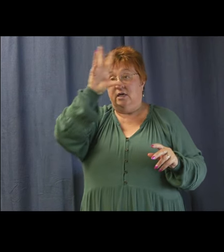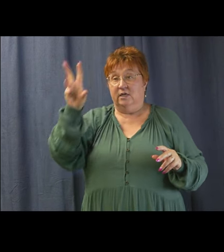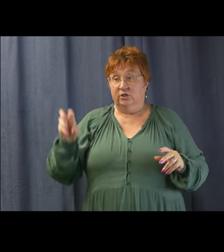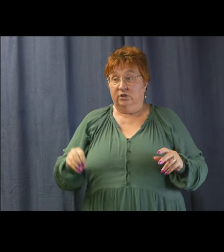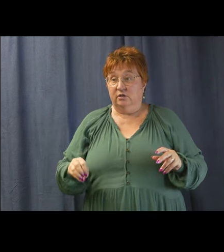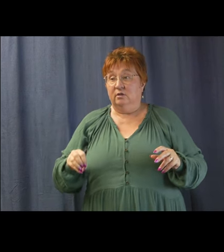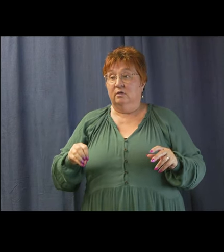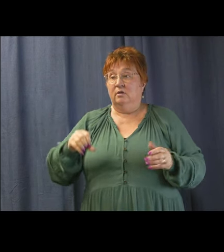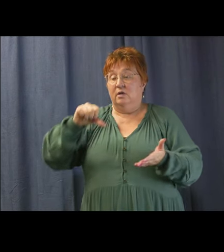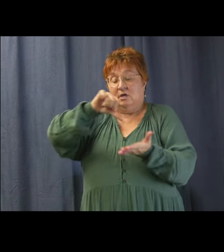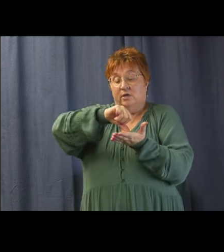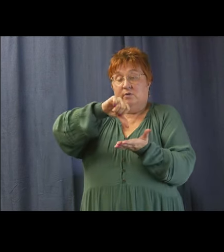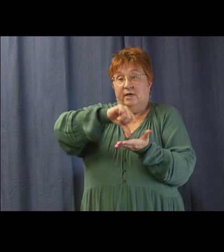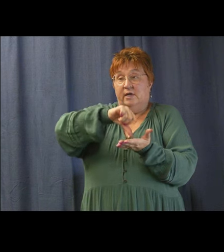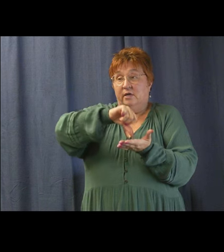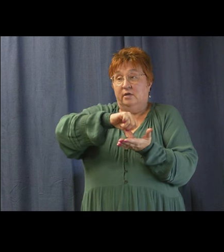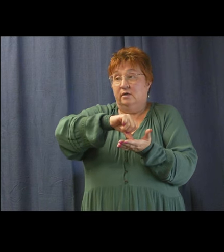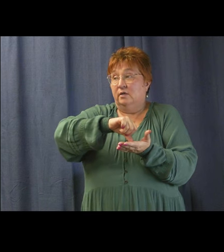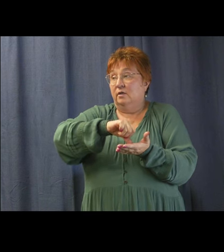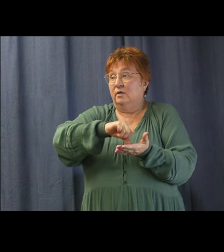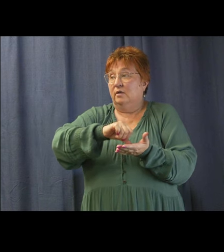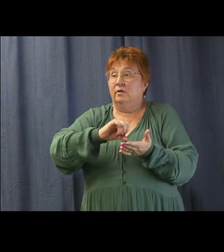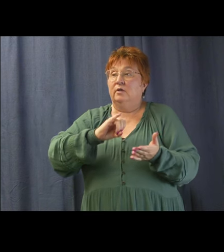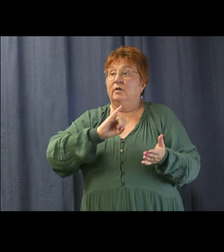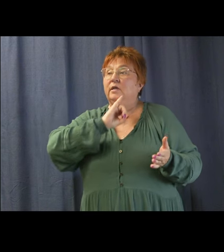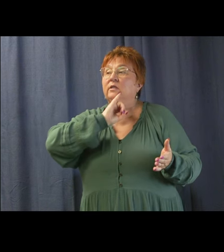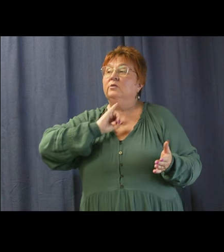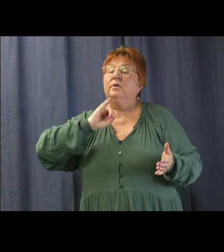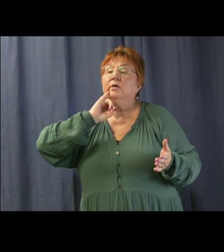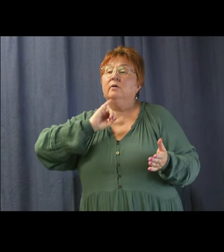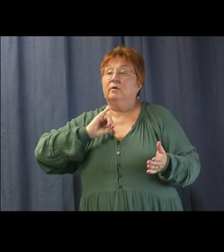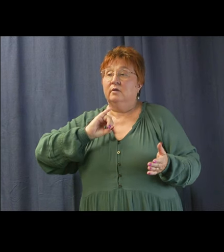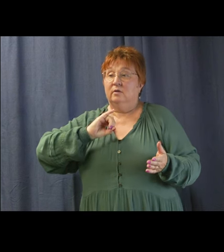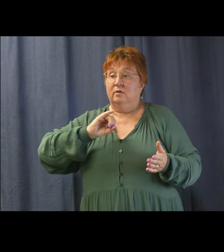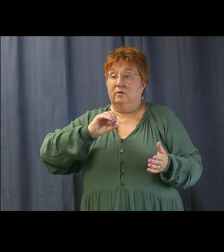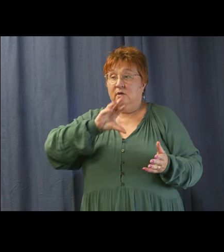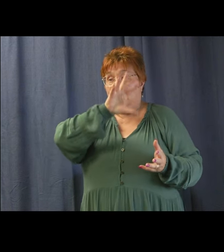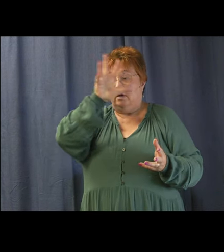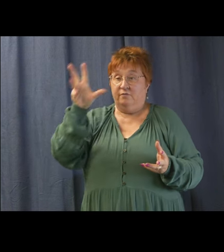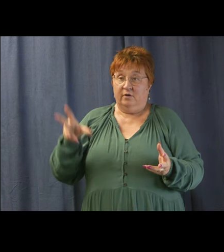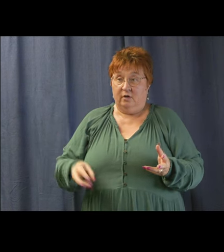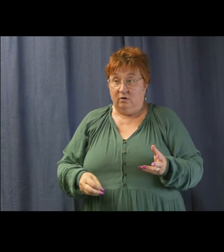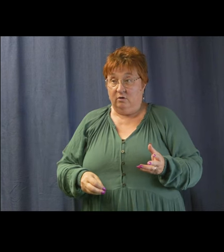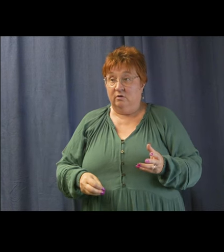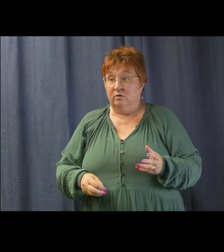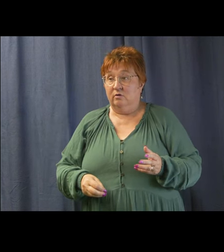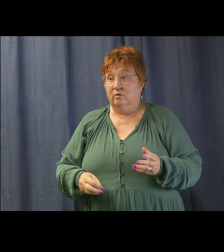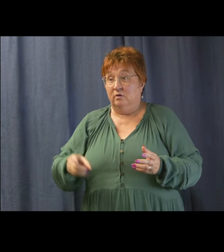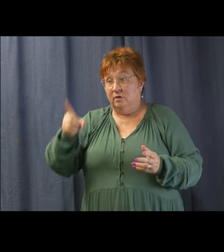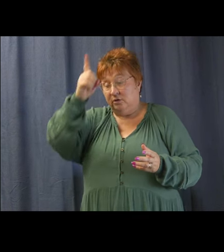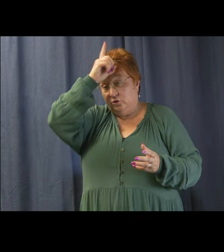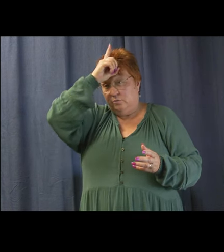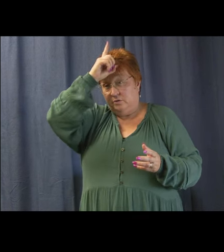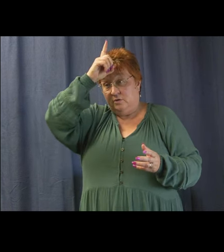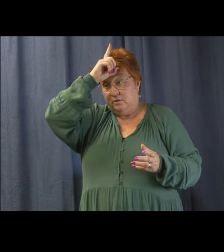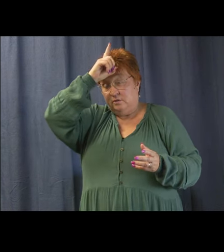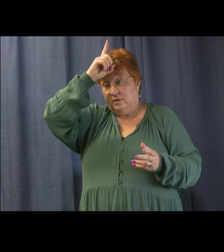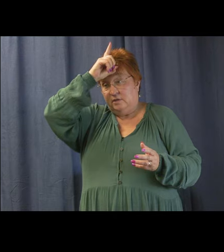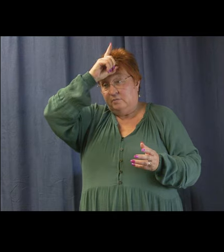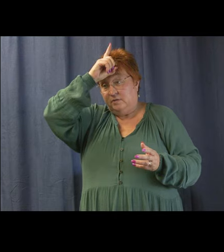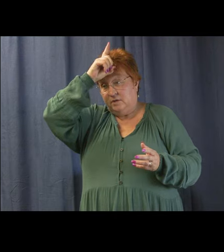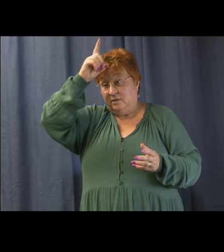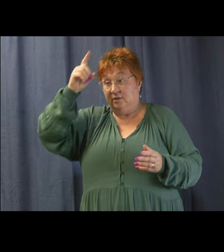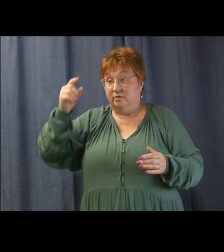Iraq, Israel, Nigeria, Germany, Guadalajara, Cayman